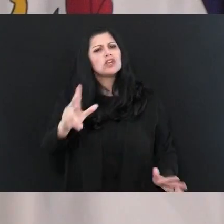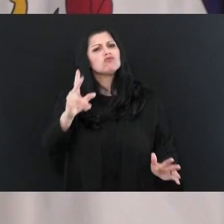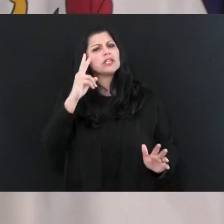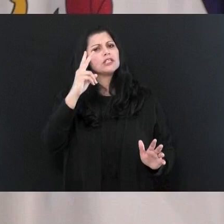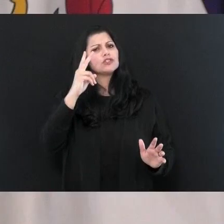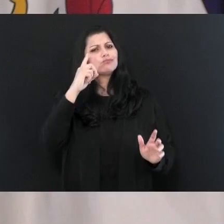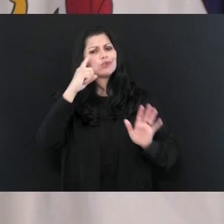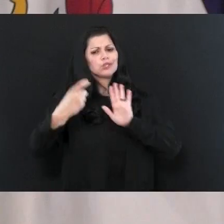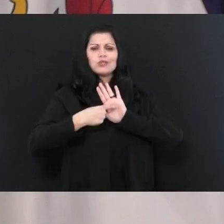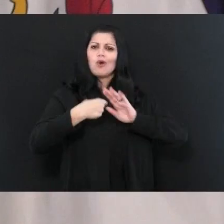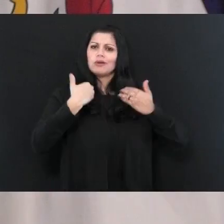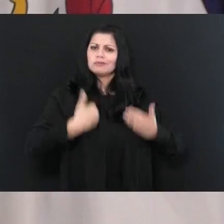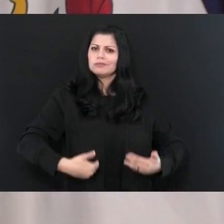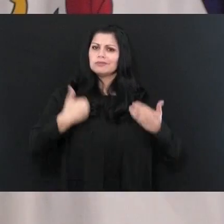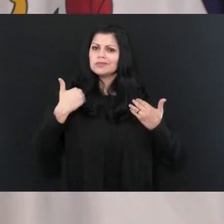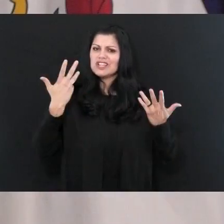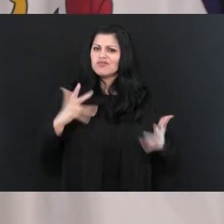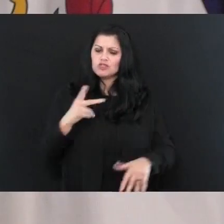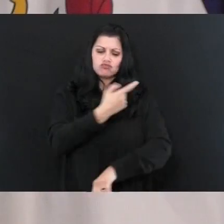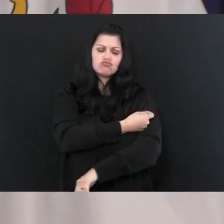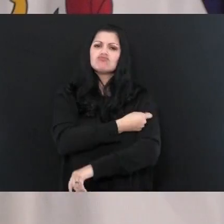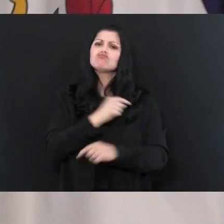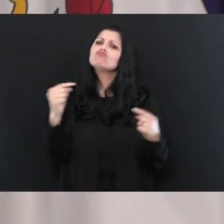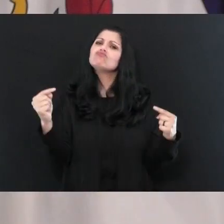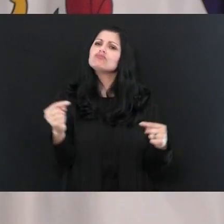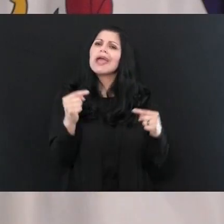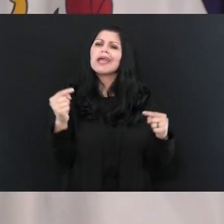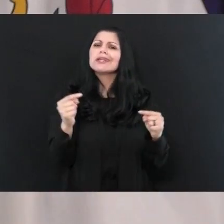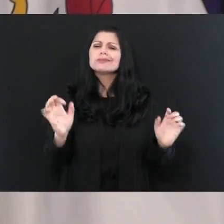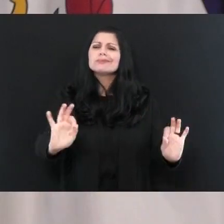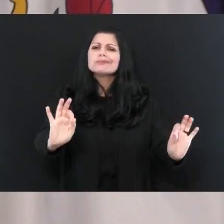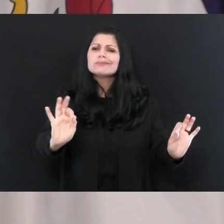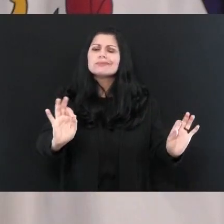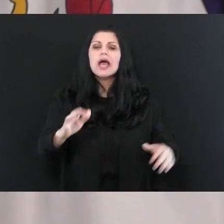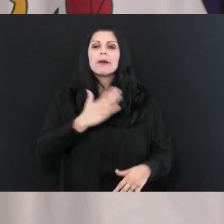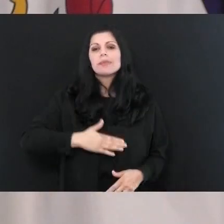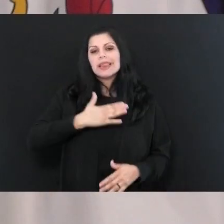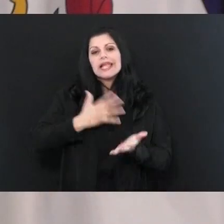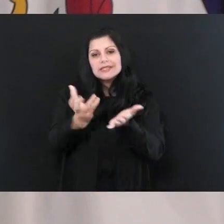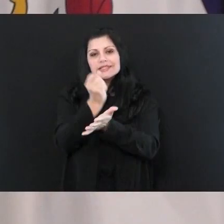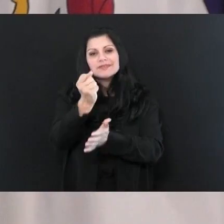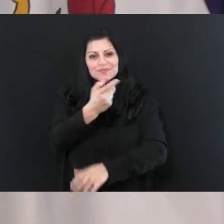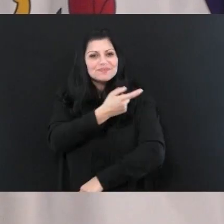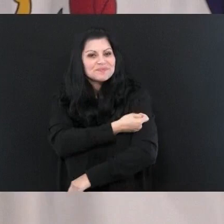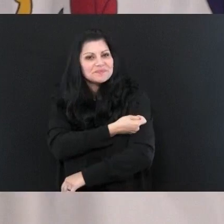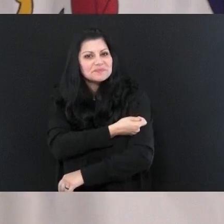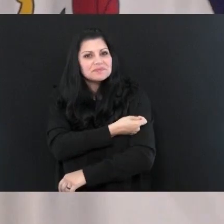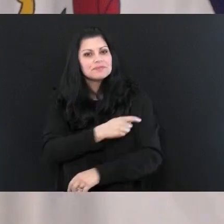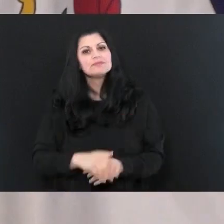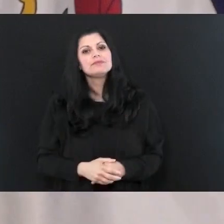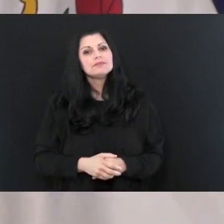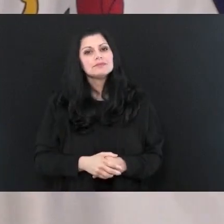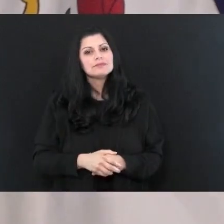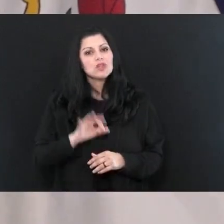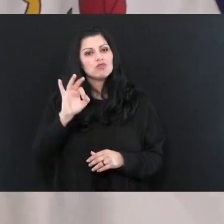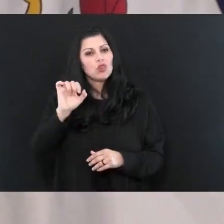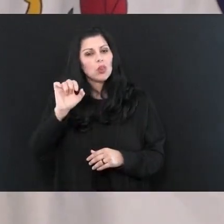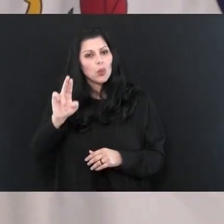completely painless, nothing to it. You know, just please get your flu shots.